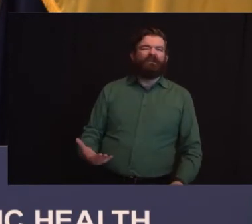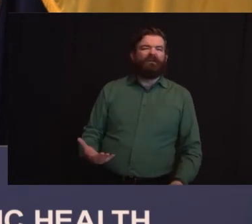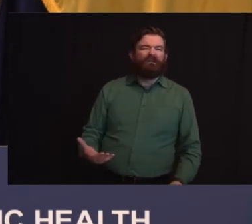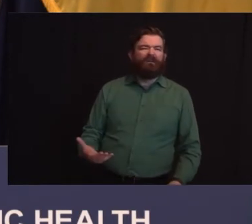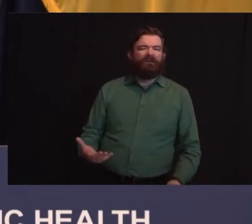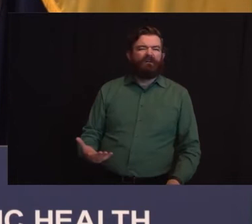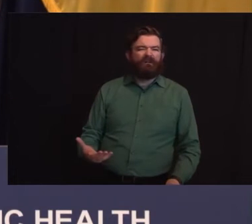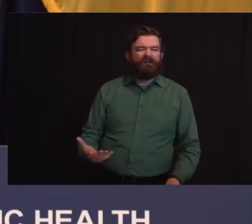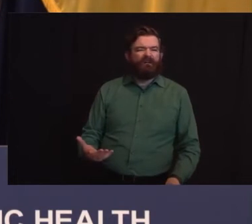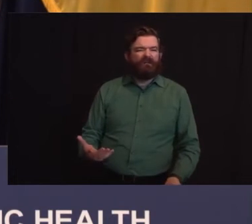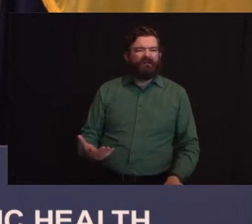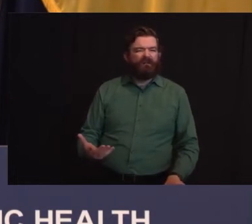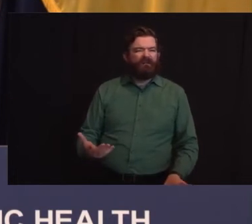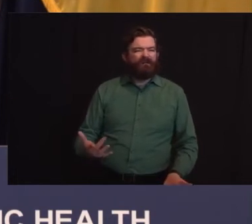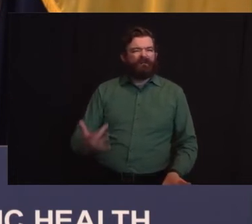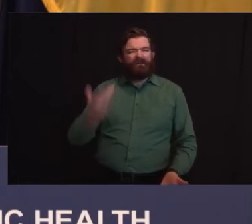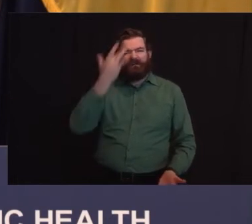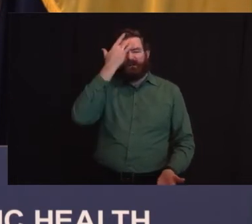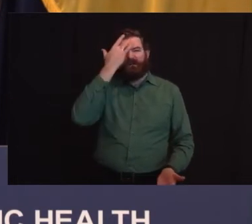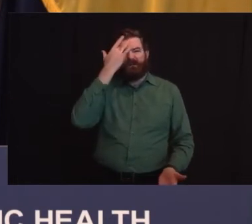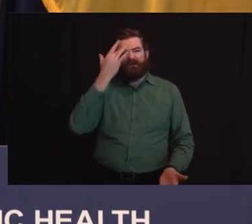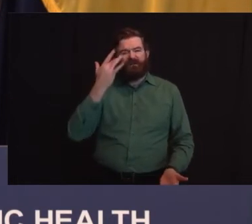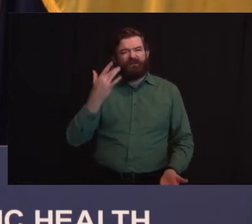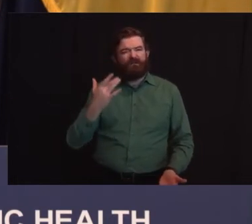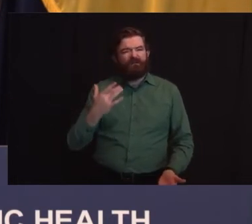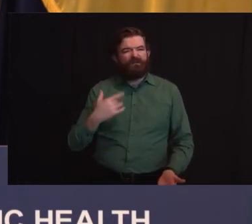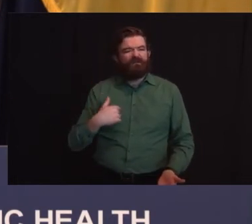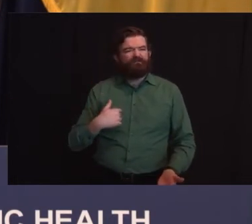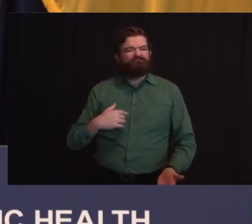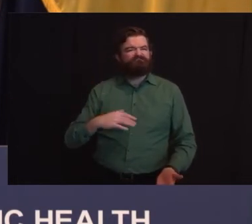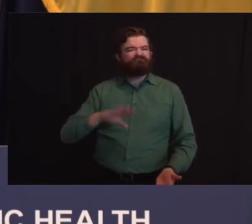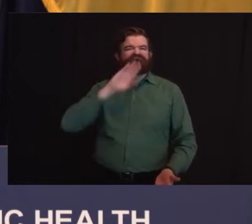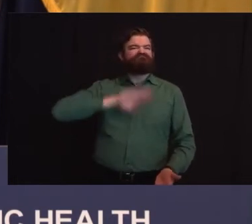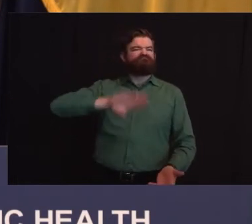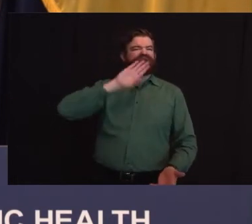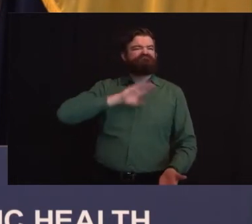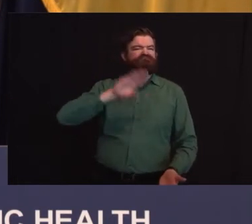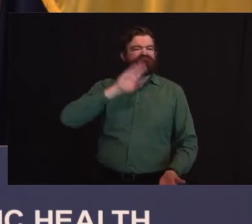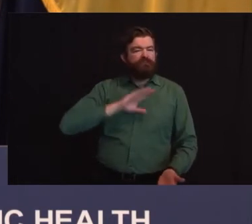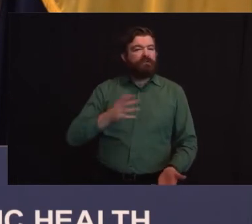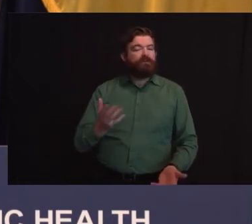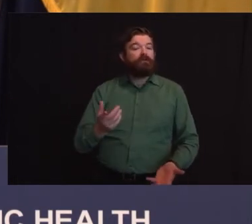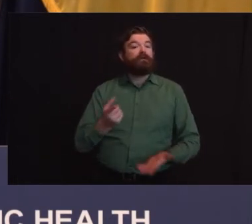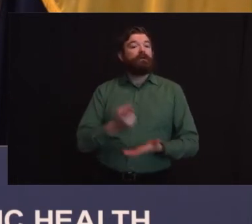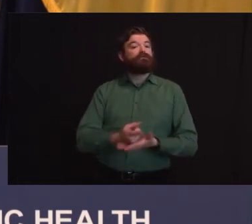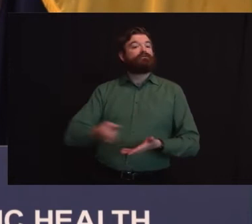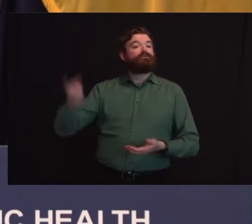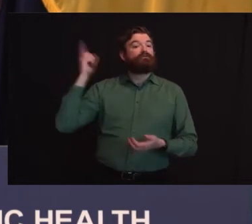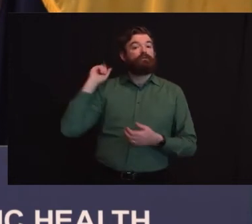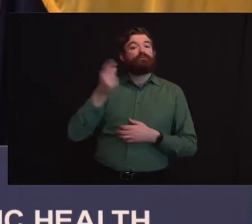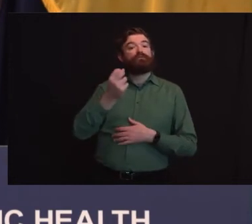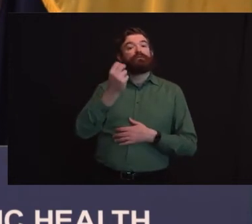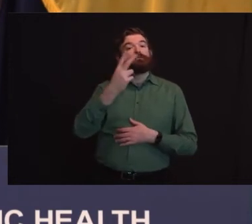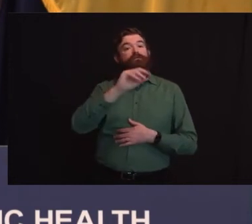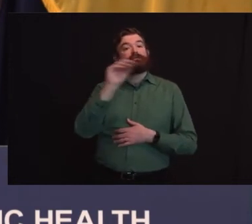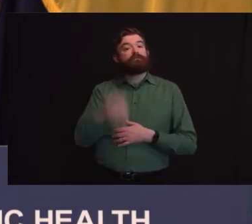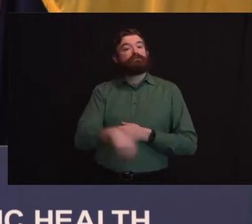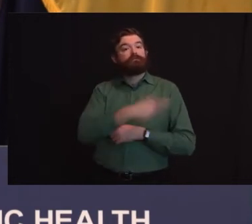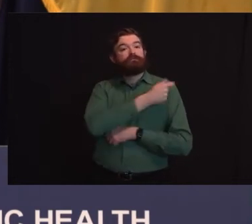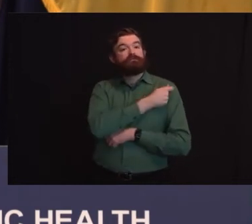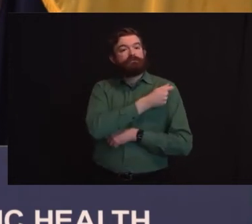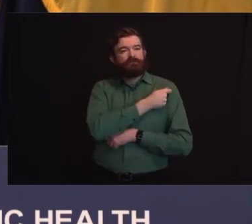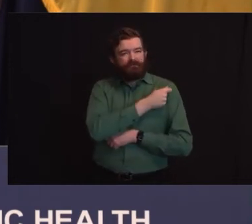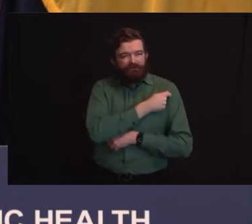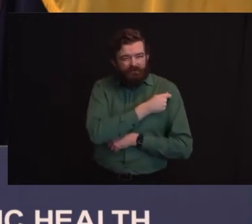really drives us crazy when you see a week ago today 12% of the doses for long-term care actually having been put in people's